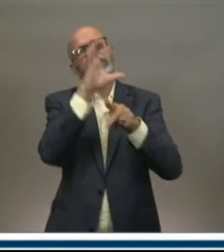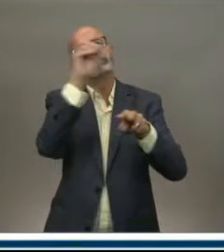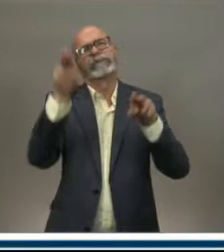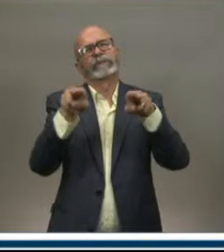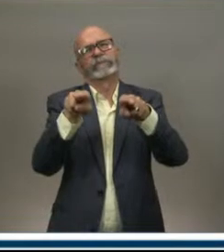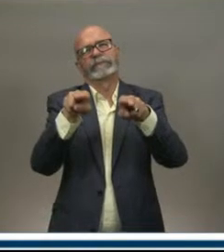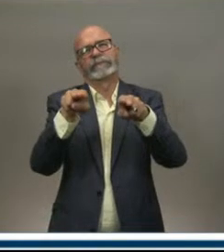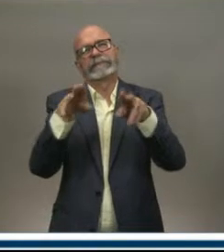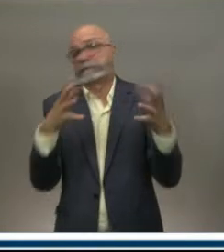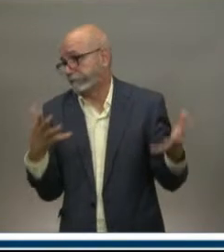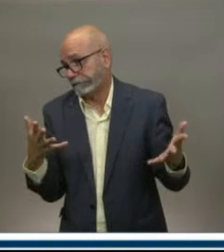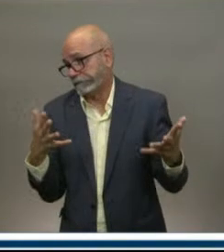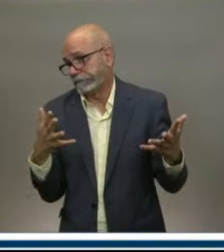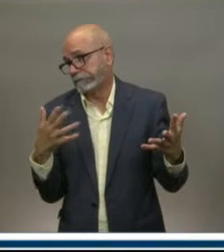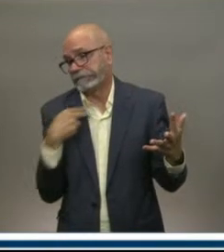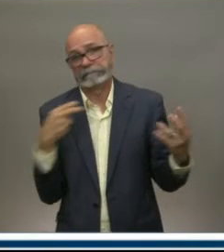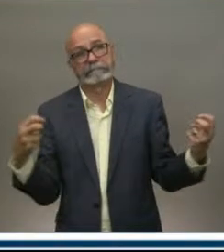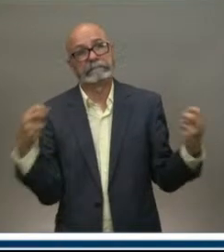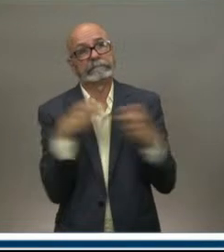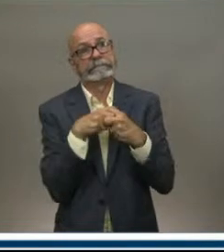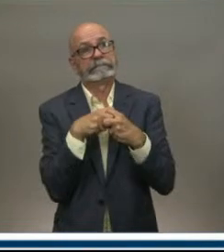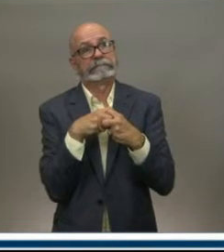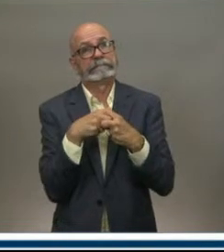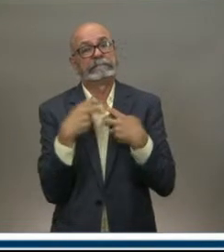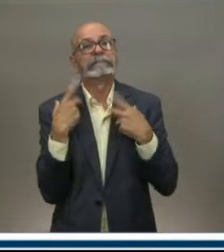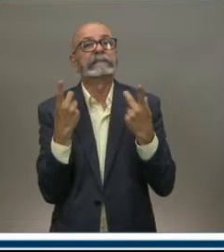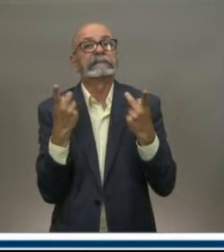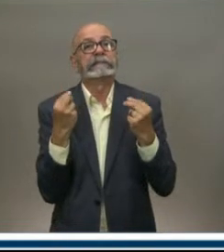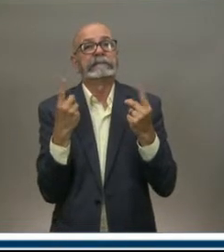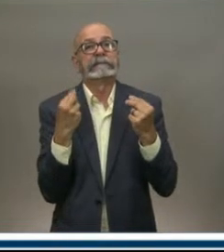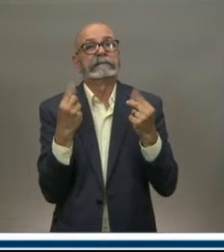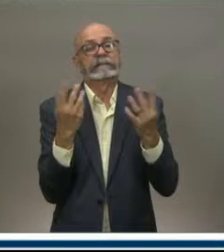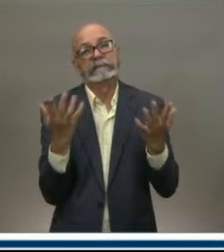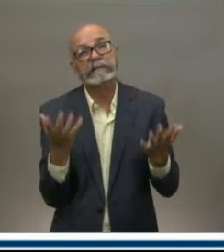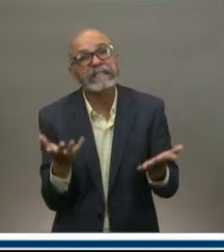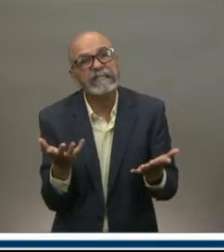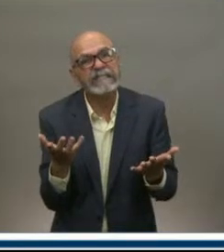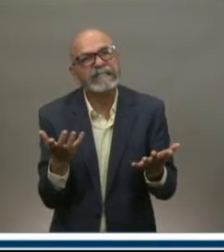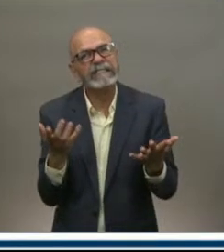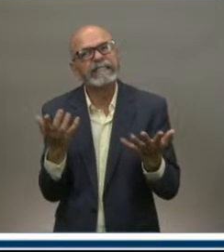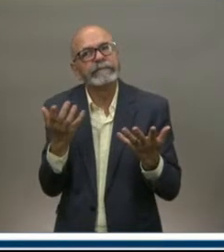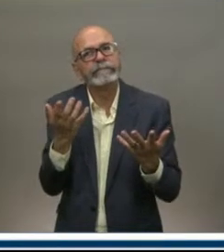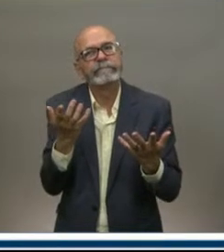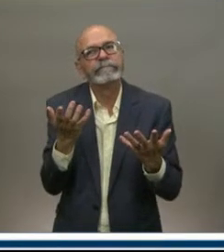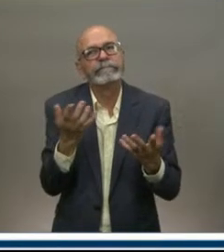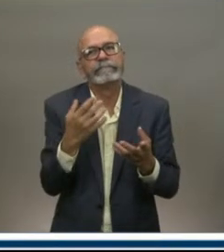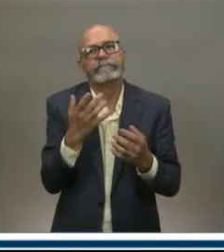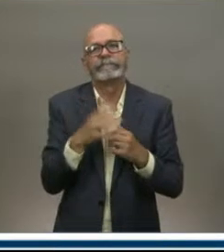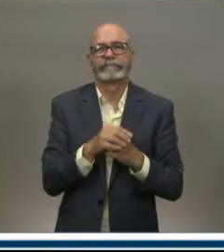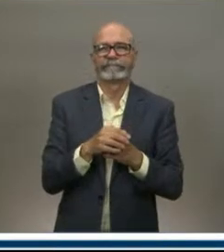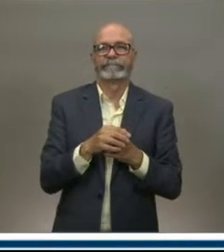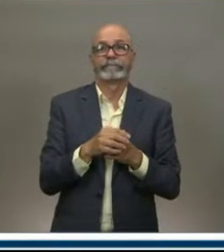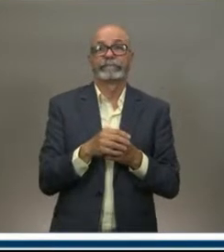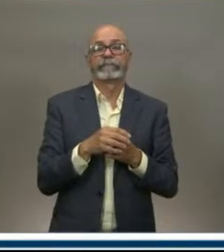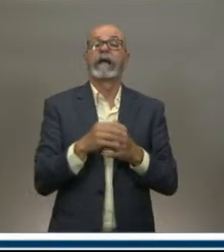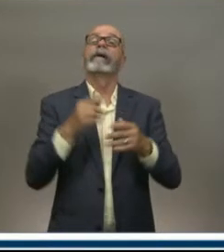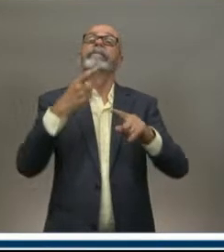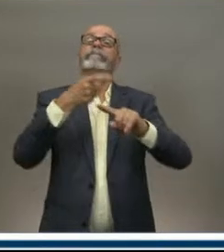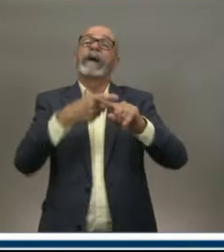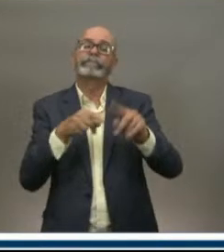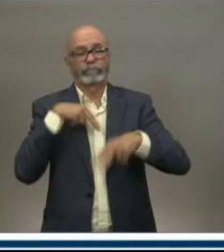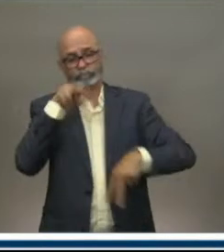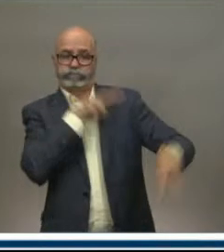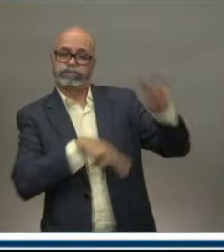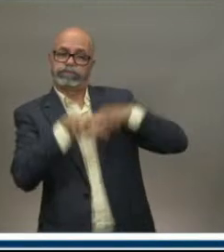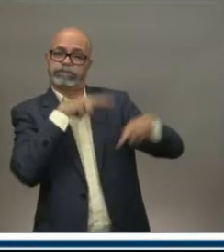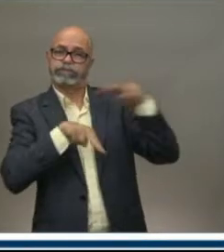to have a single room environment. And then from the clinical and the review on